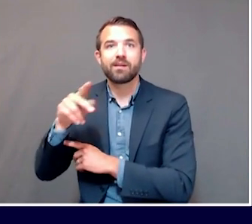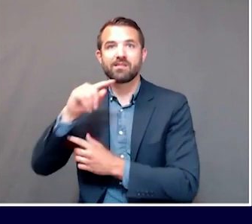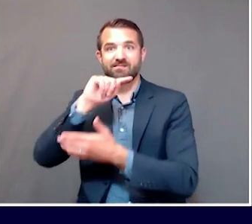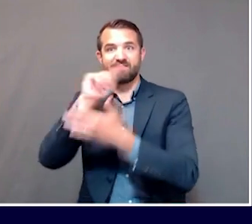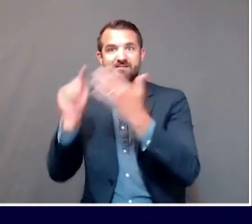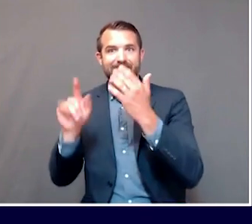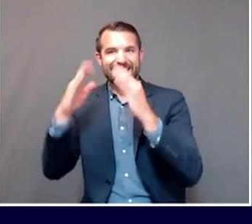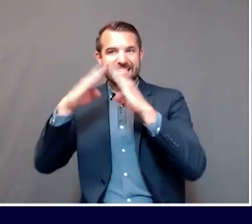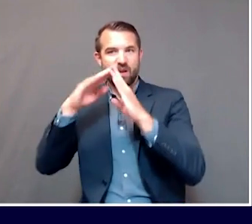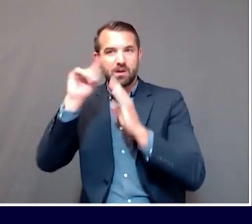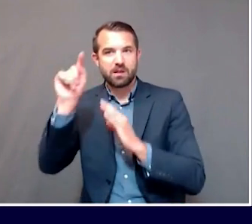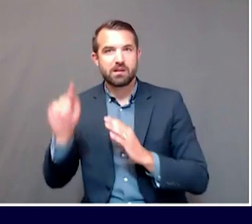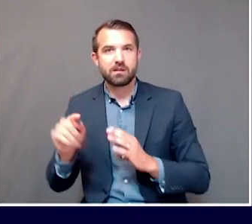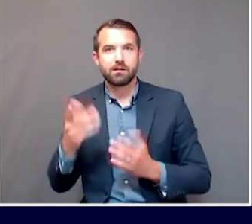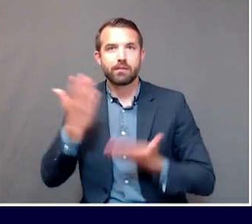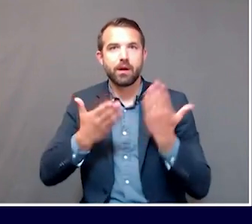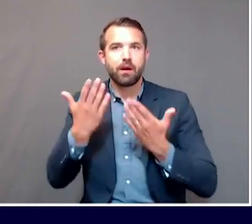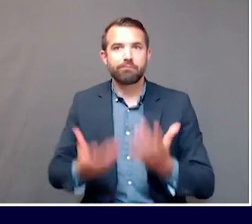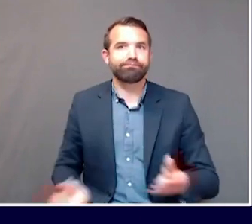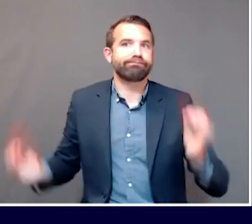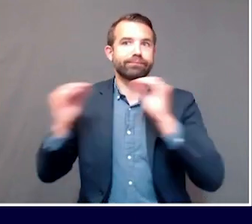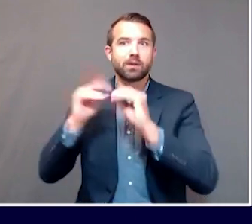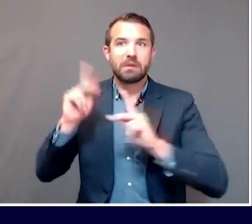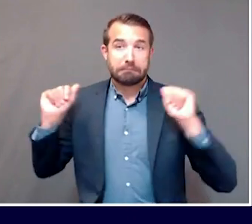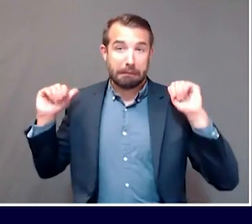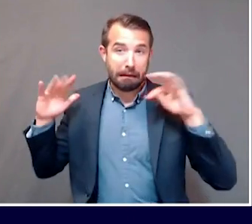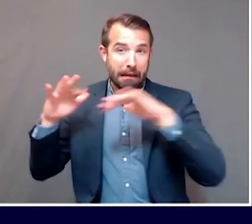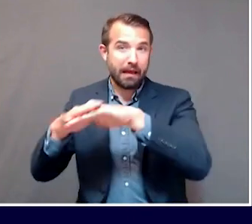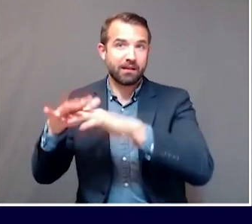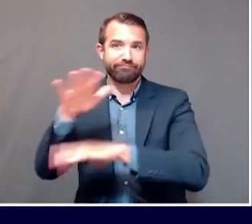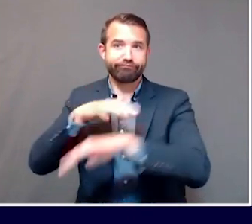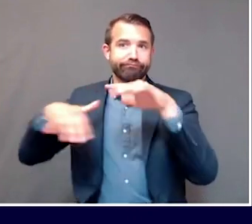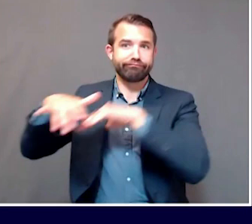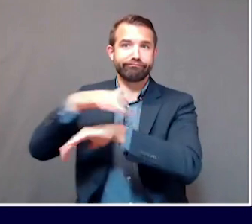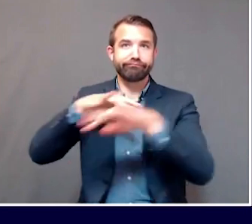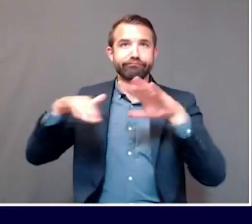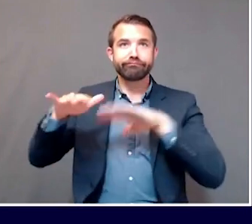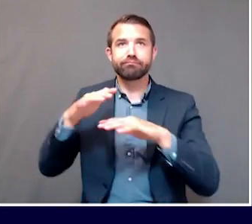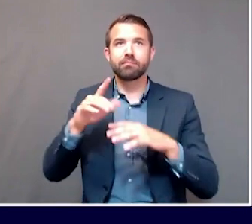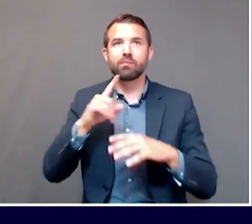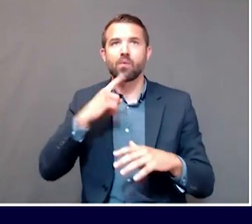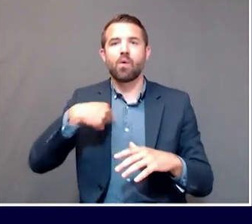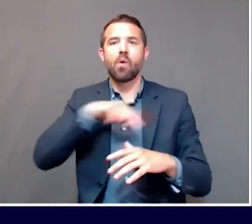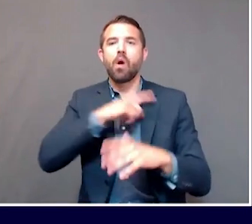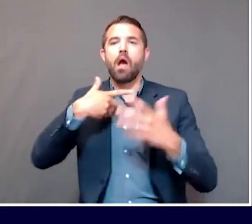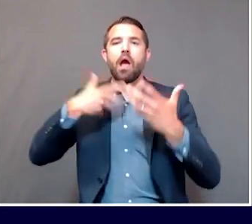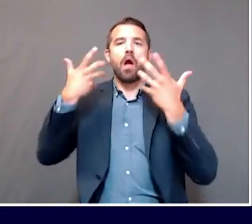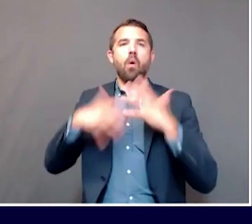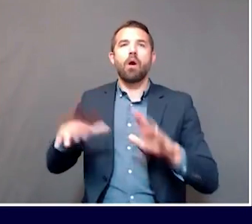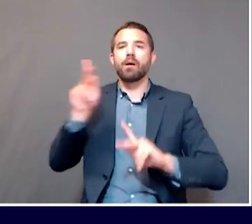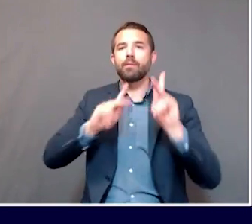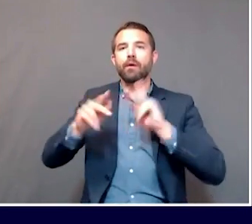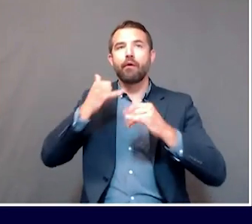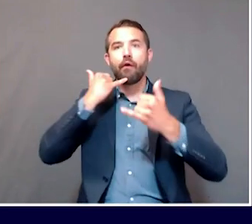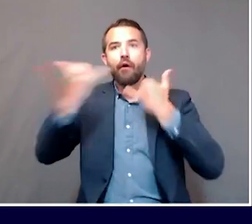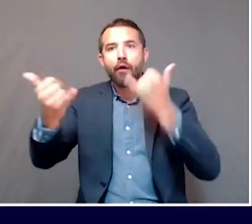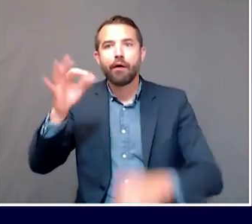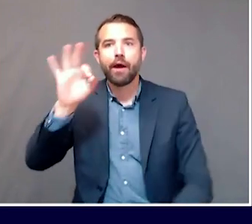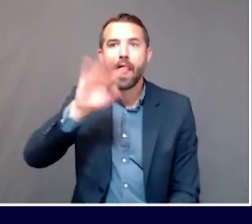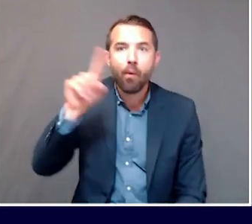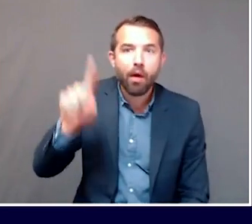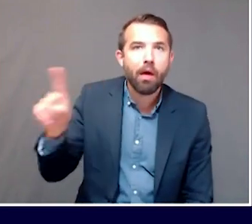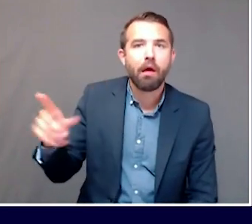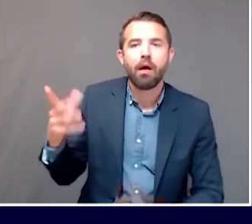time there's a gathering, every time somebody observes a non-compliant episode. We want there to be friendly eyes and ears